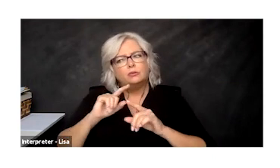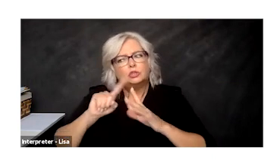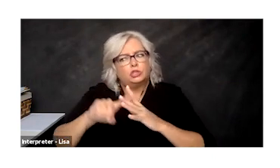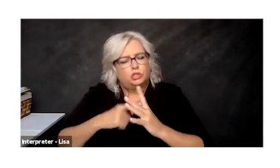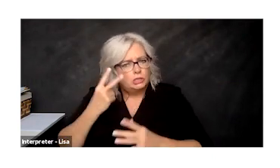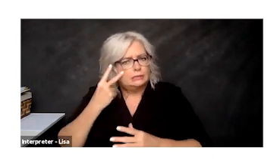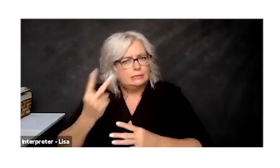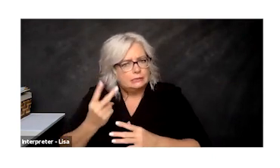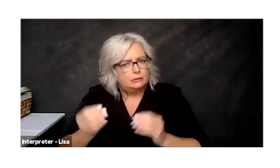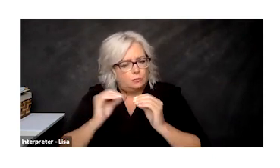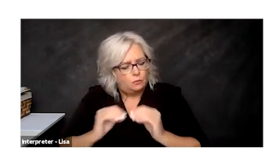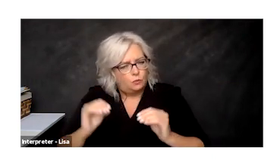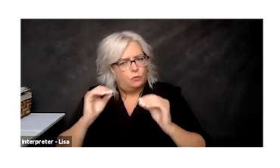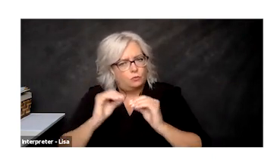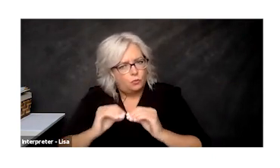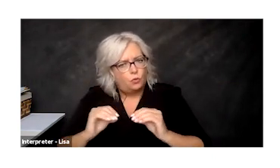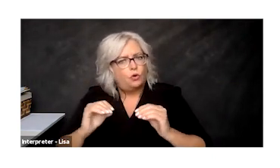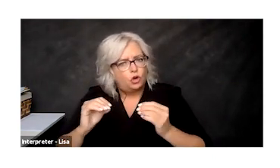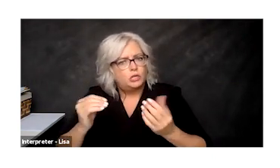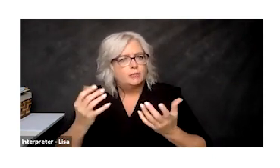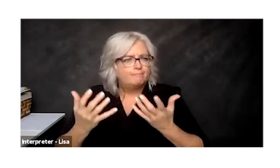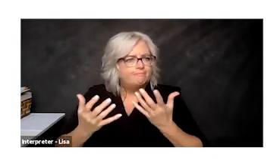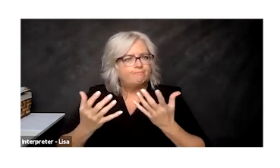or other sort of